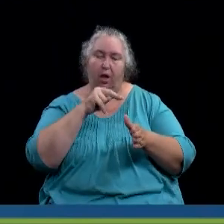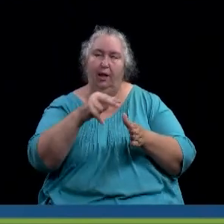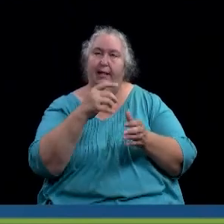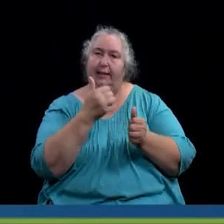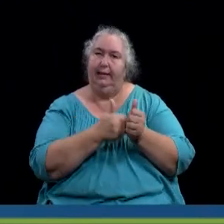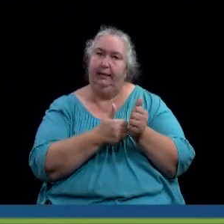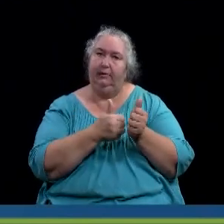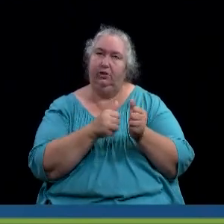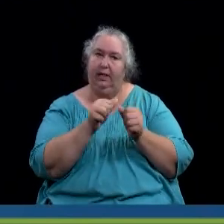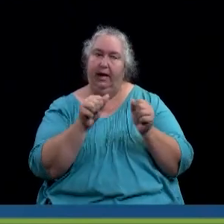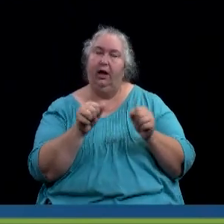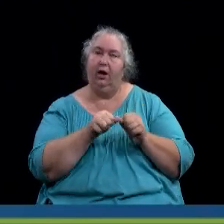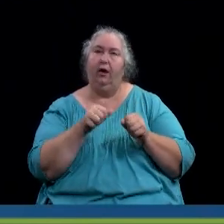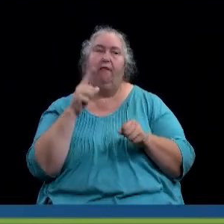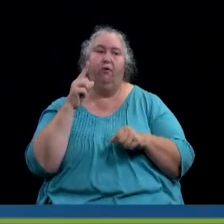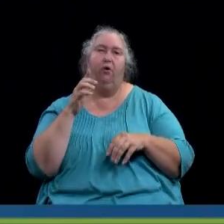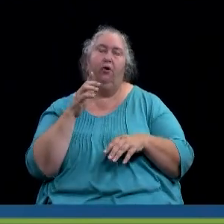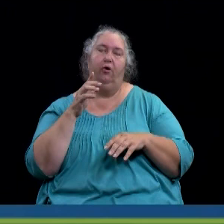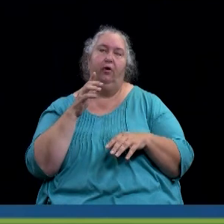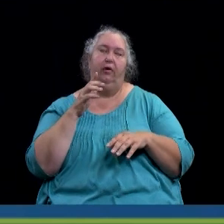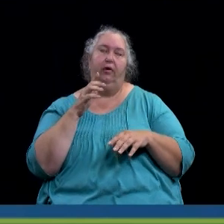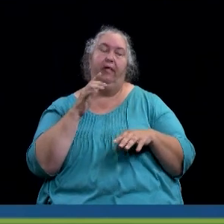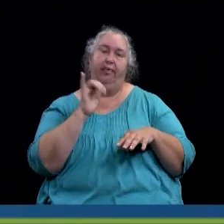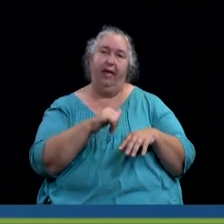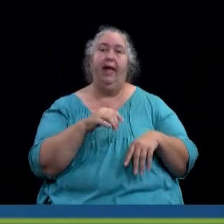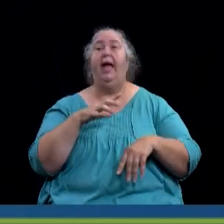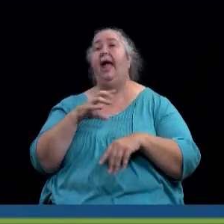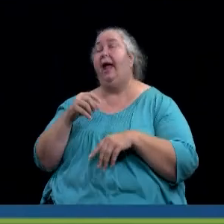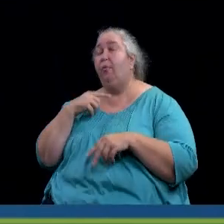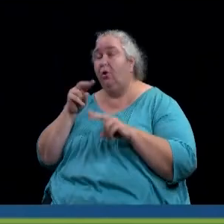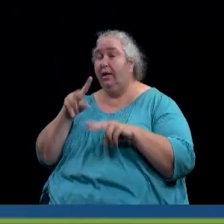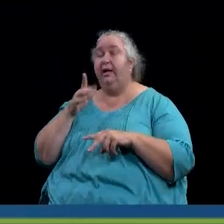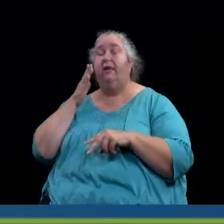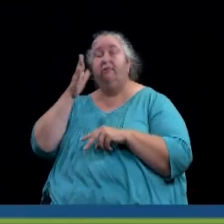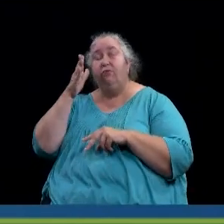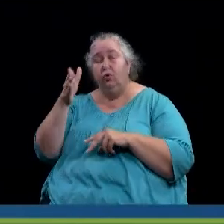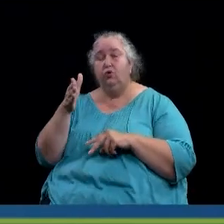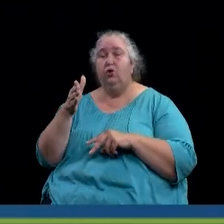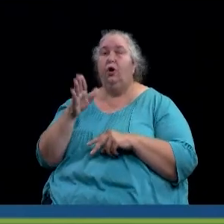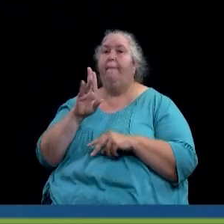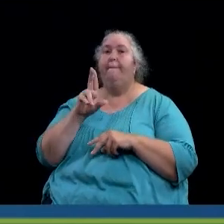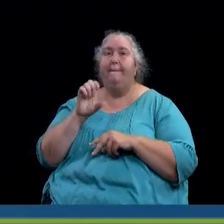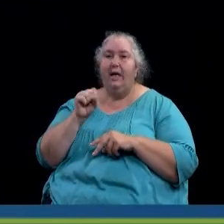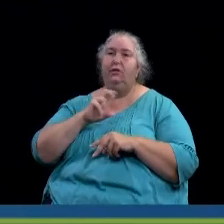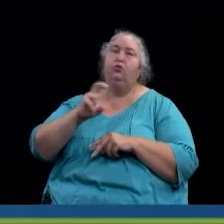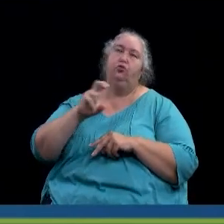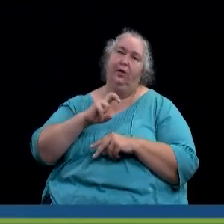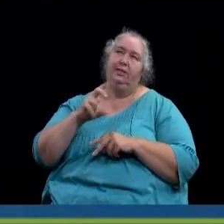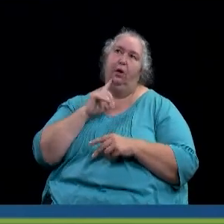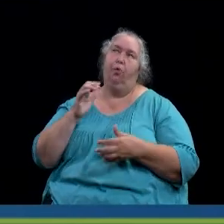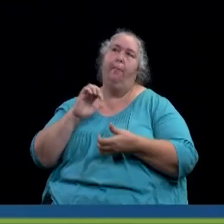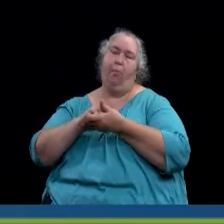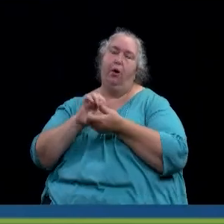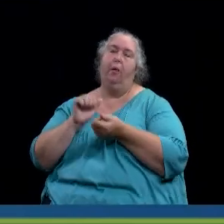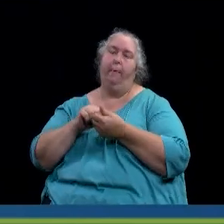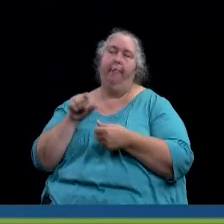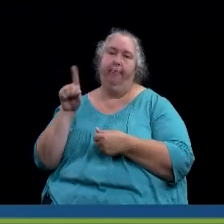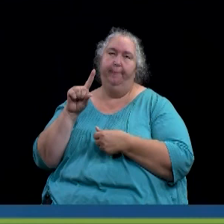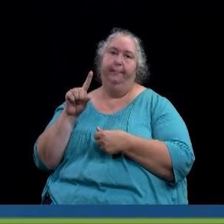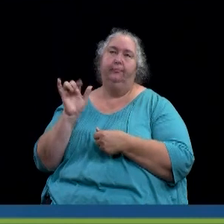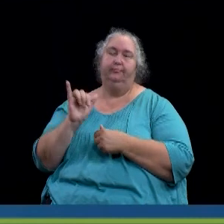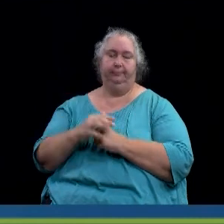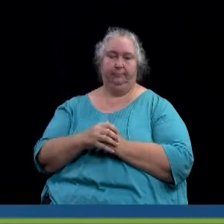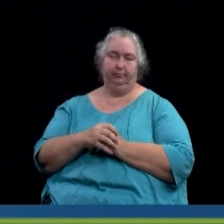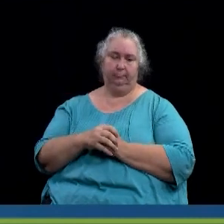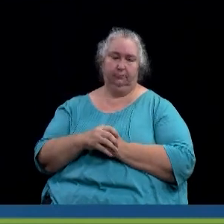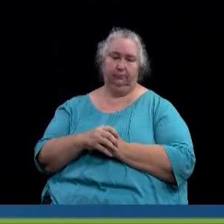or BRT system in partnership with Waco Transit. As related to the BRT and the Federal Transit